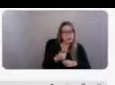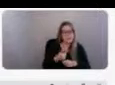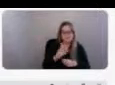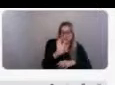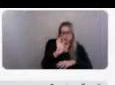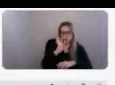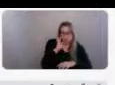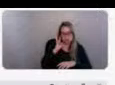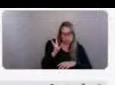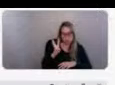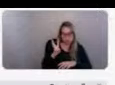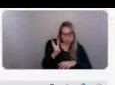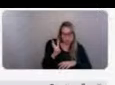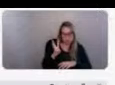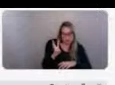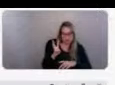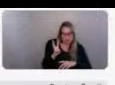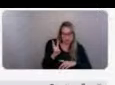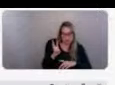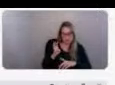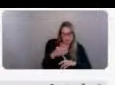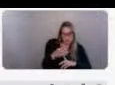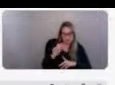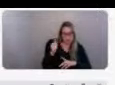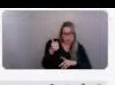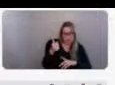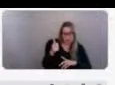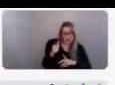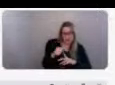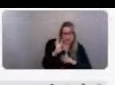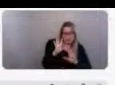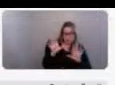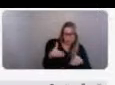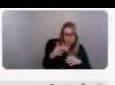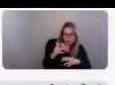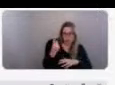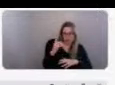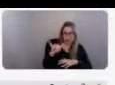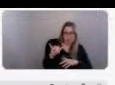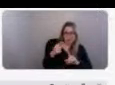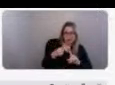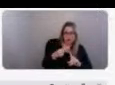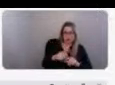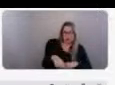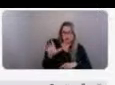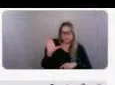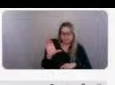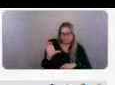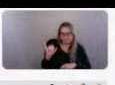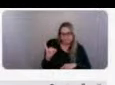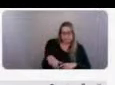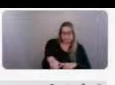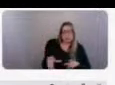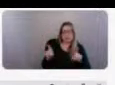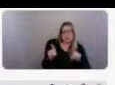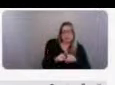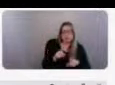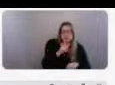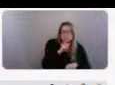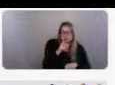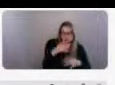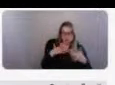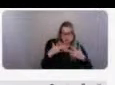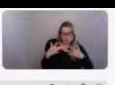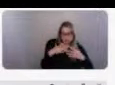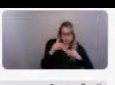created over uh deterrent of the other goals which is communities of interest i'm also very concerned